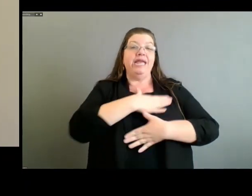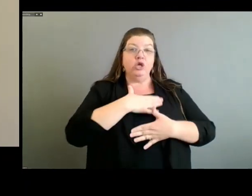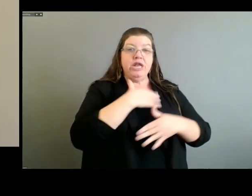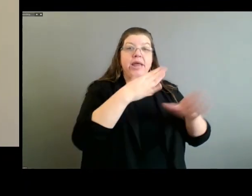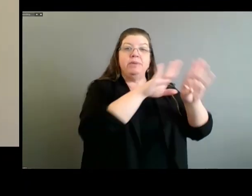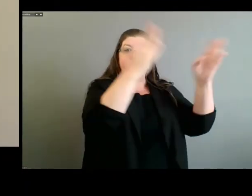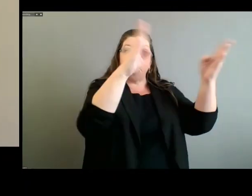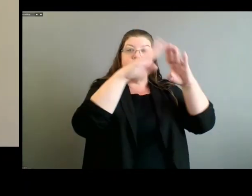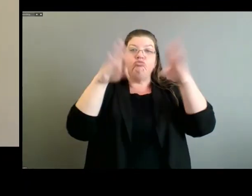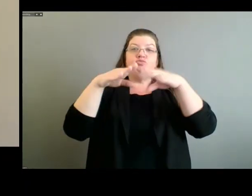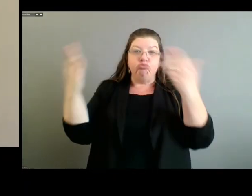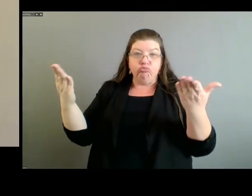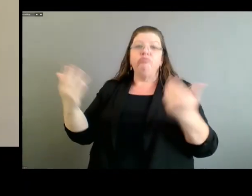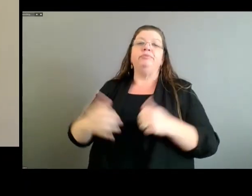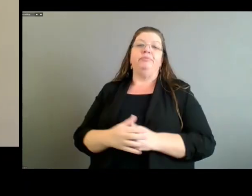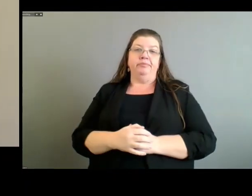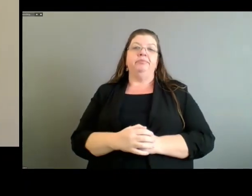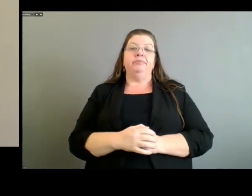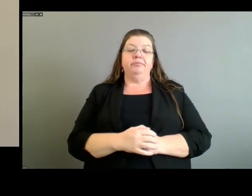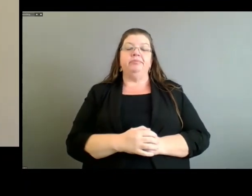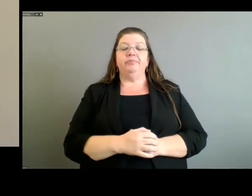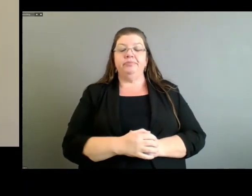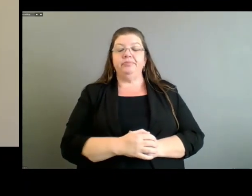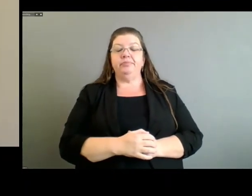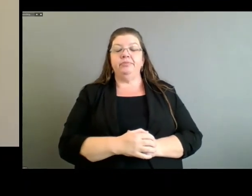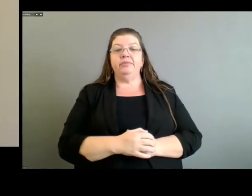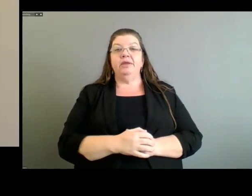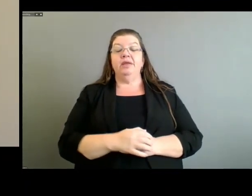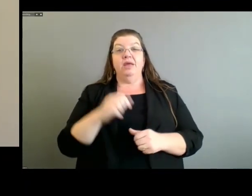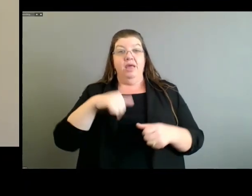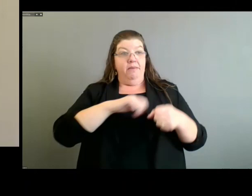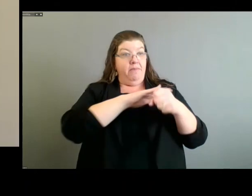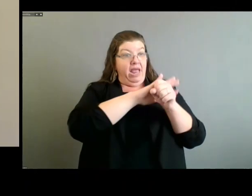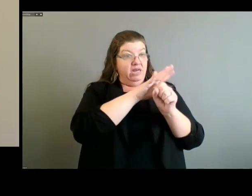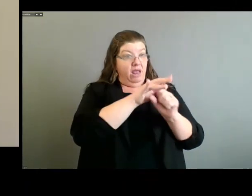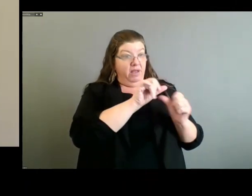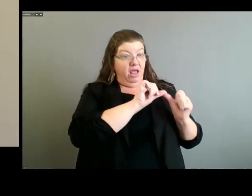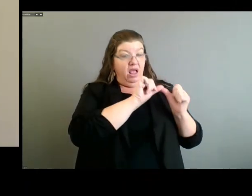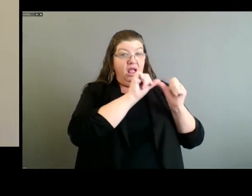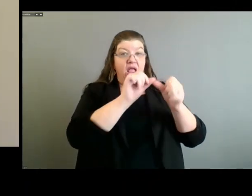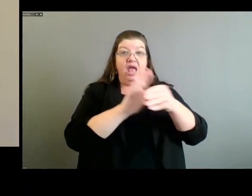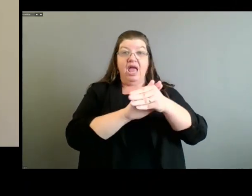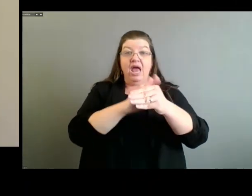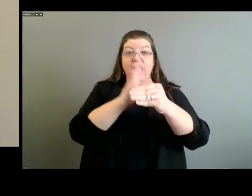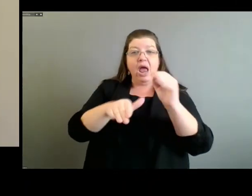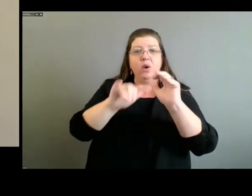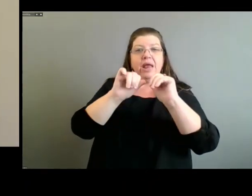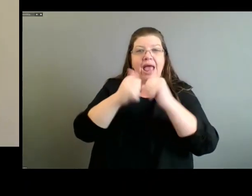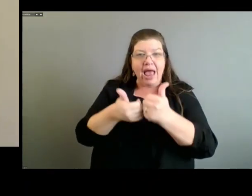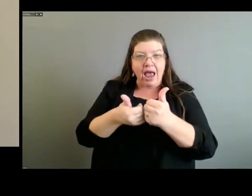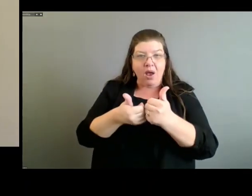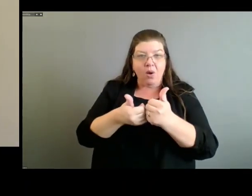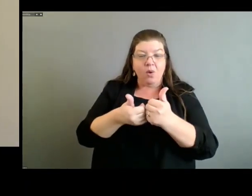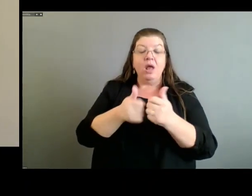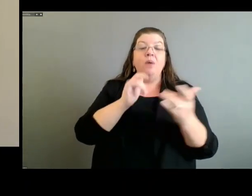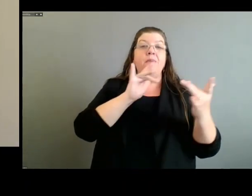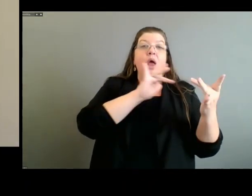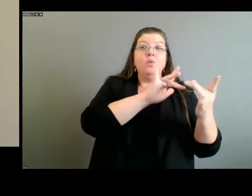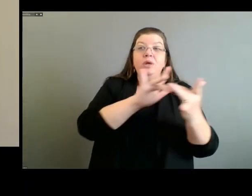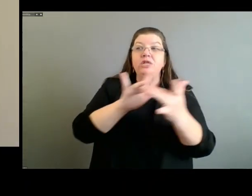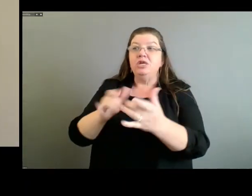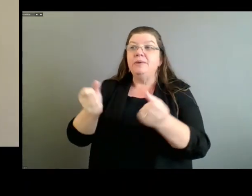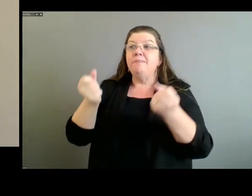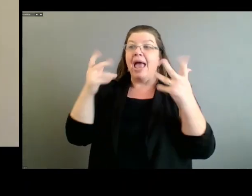venues. The way to get out of this pandemic is by reaching a large percentage of the population